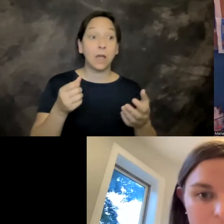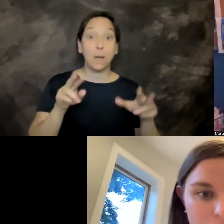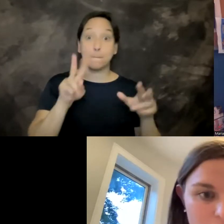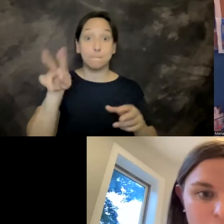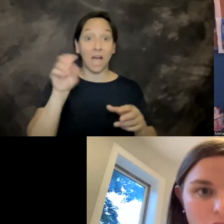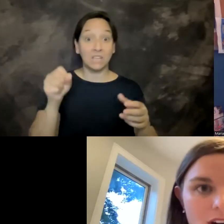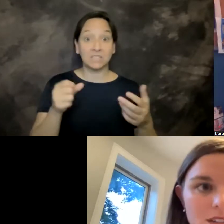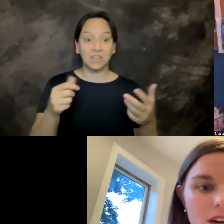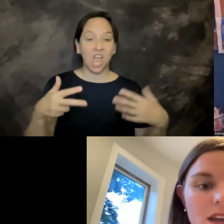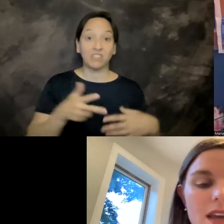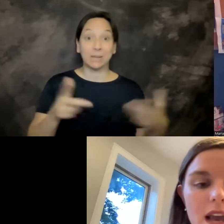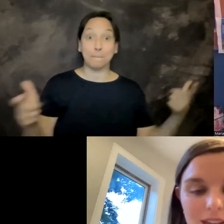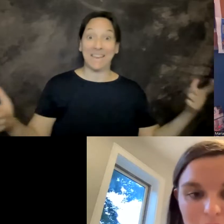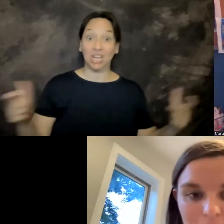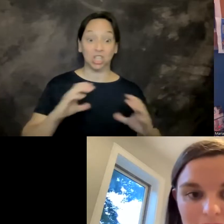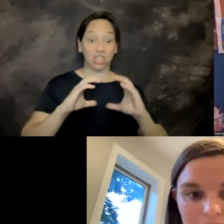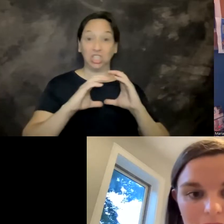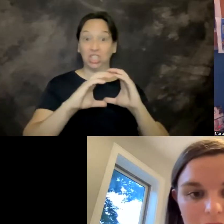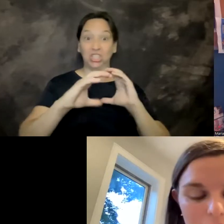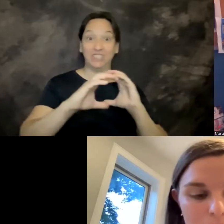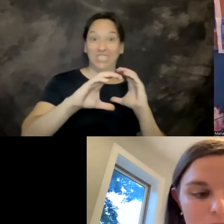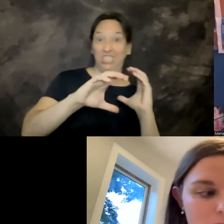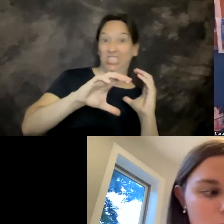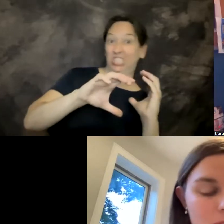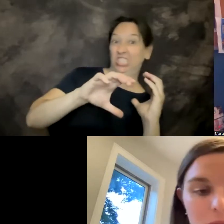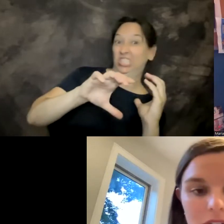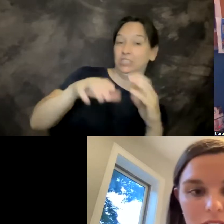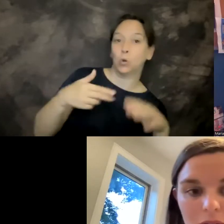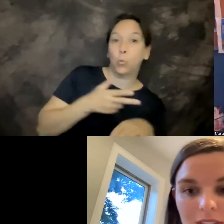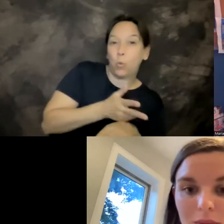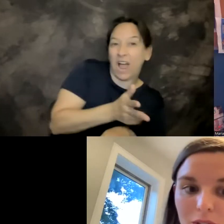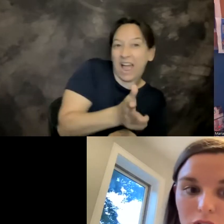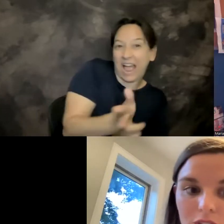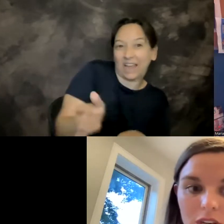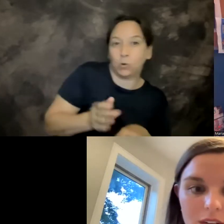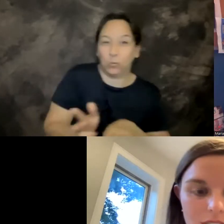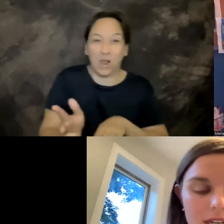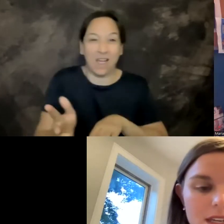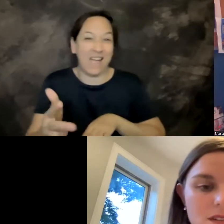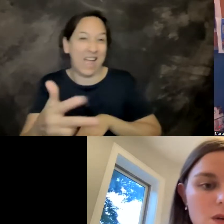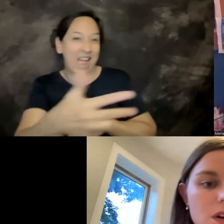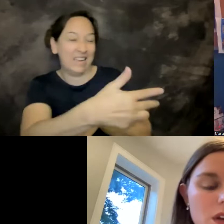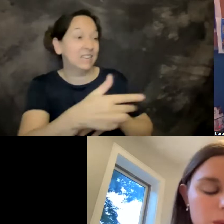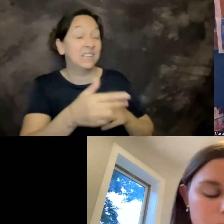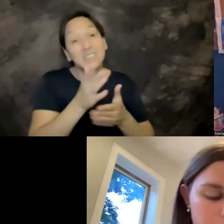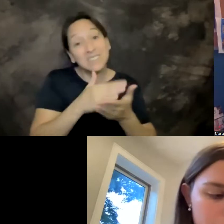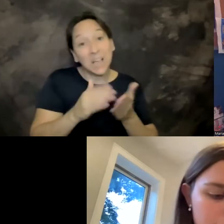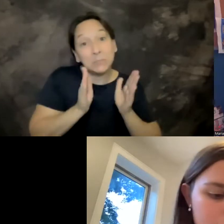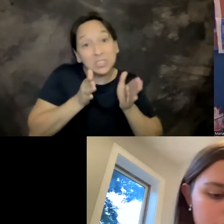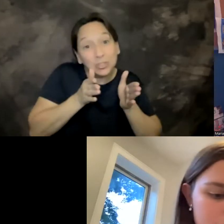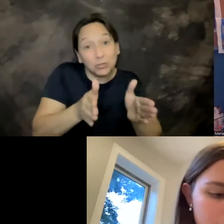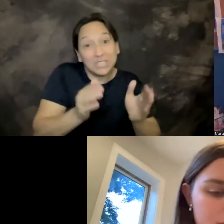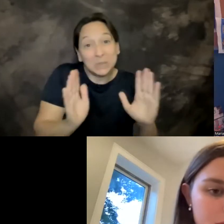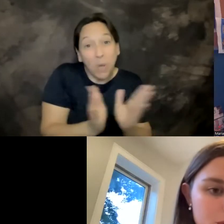buses than our traditional cars. And as you can see from where the Orange Line runs, some of those streets are kind of tiny. So we're working with